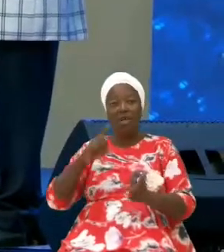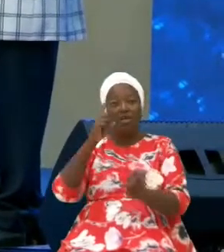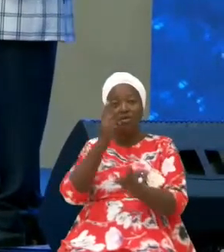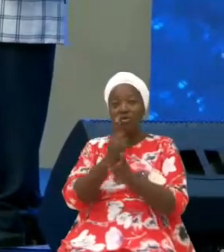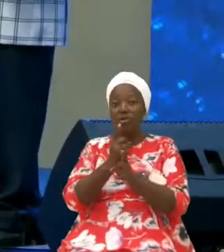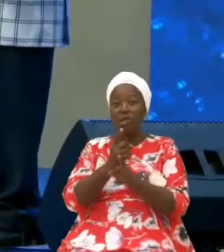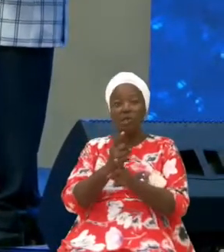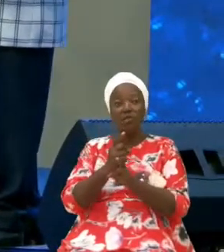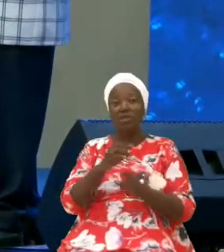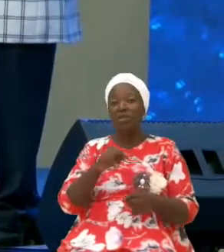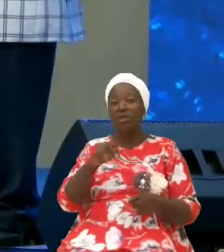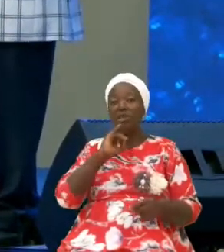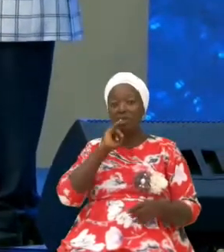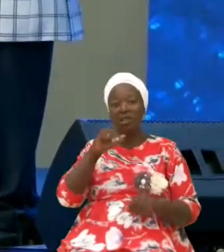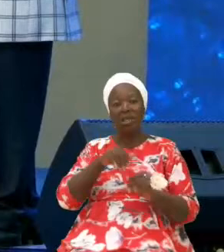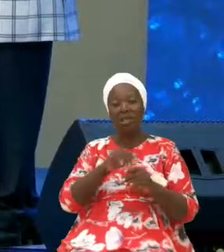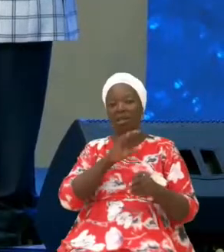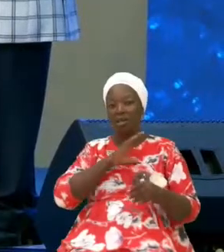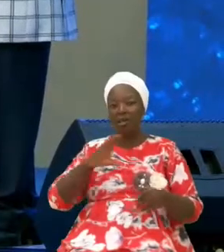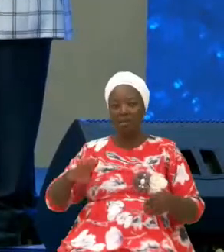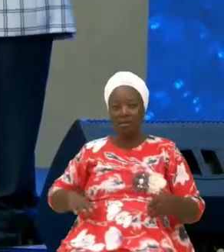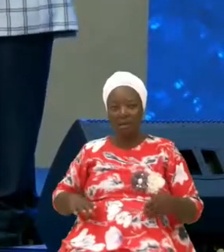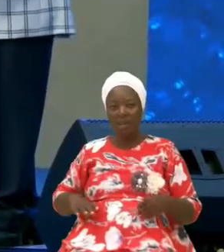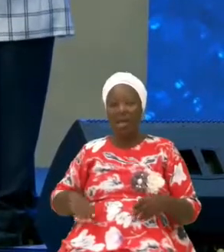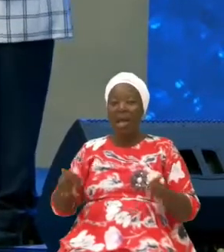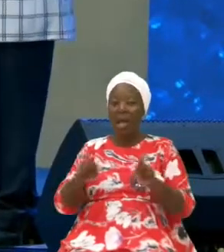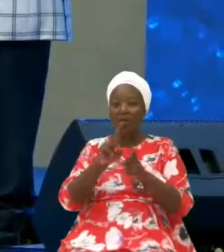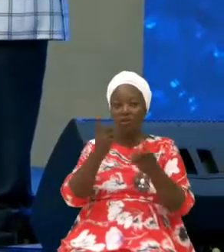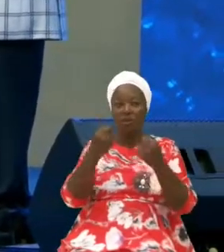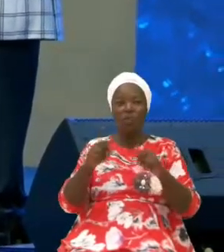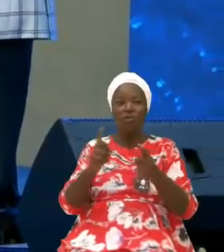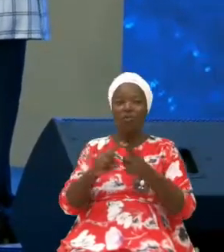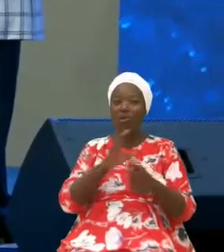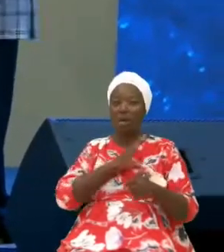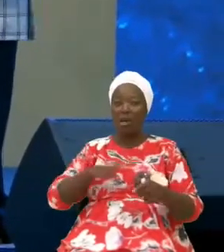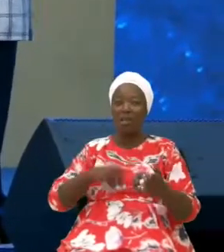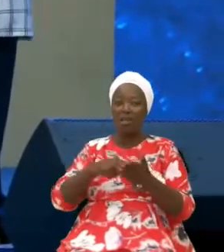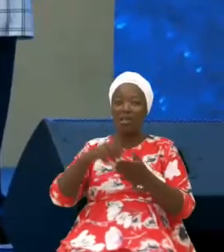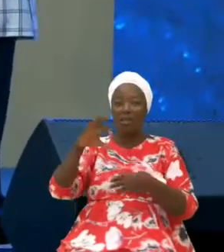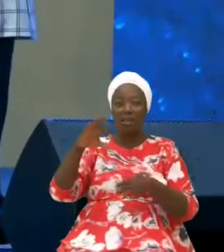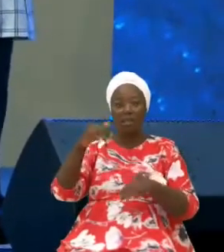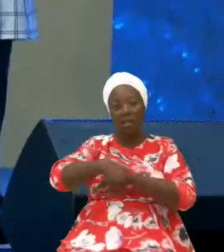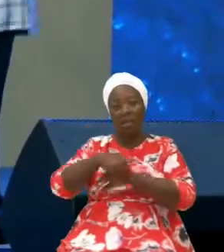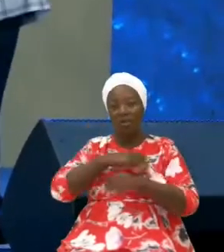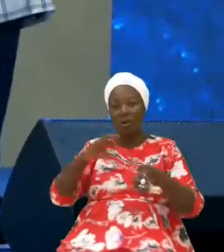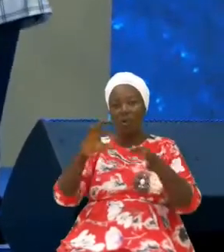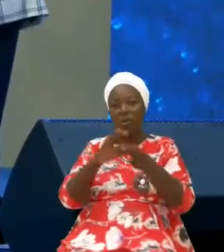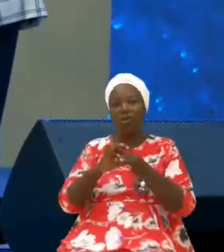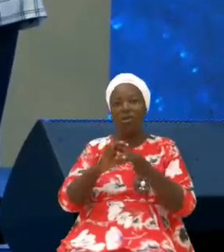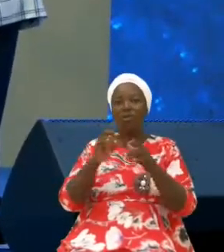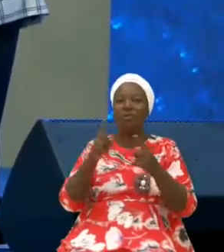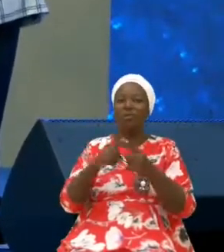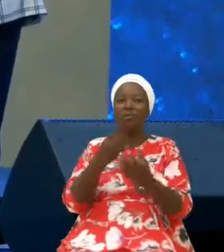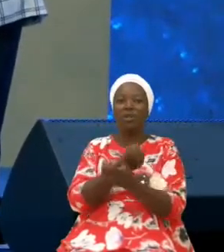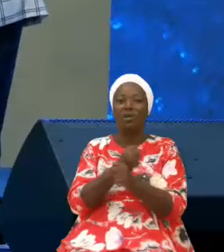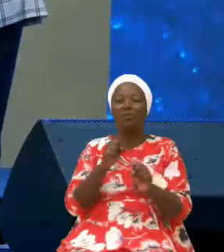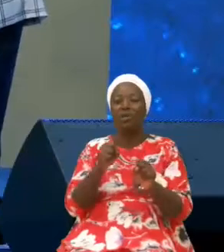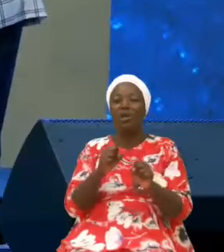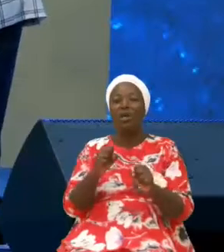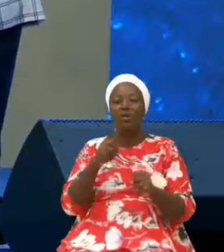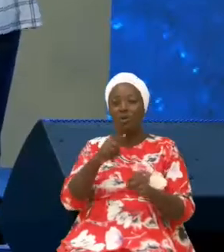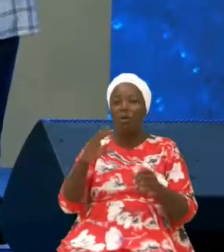Christ. Forgiveness in Christ. Justification in Christ. As you come to Christ tonight, you